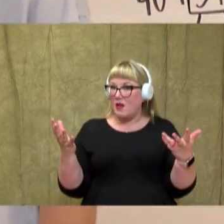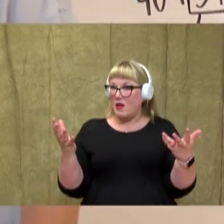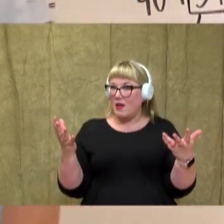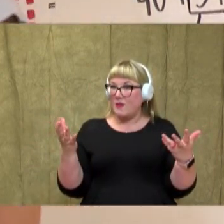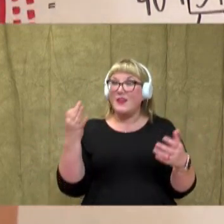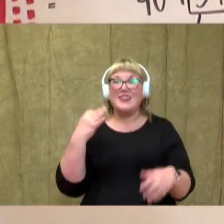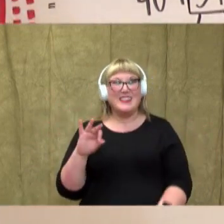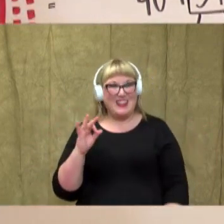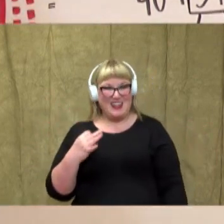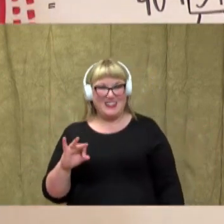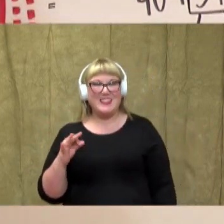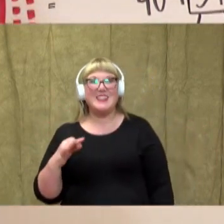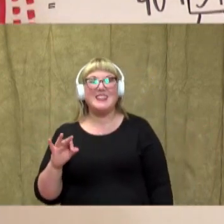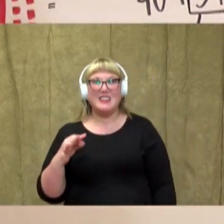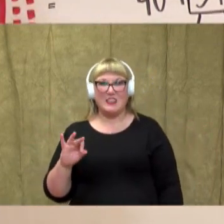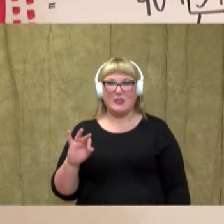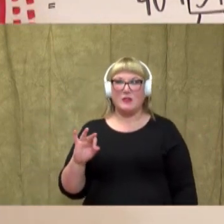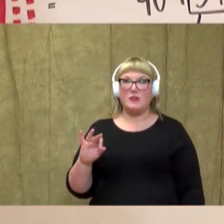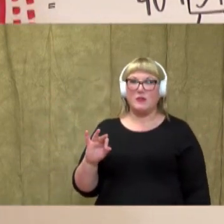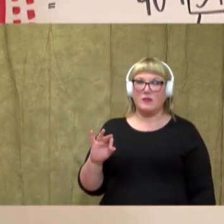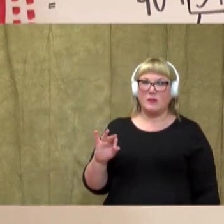sum of 19.